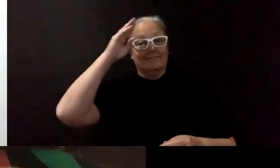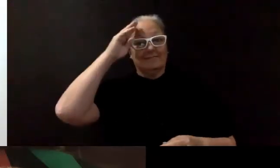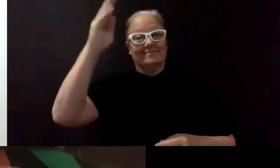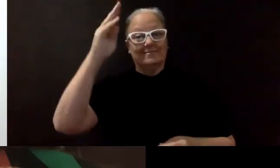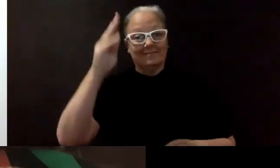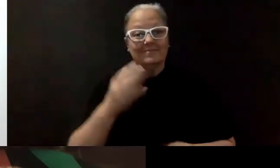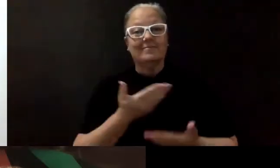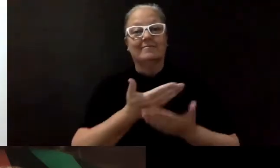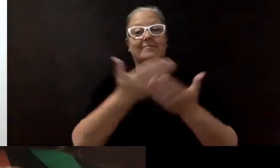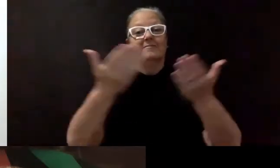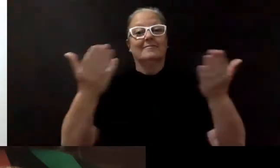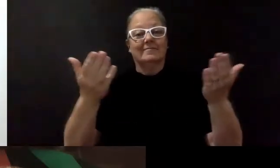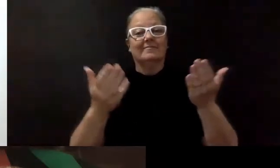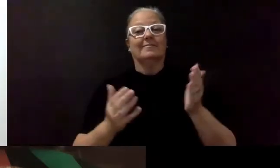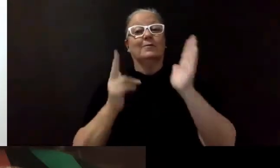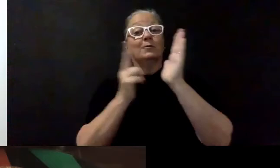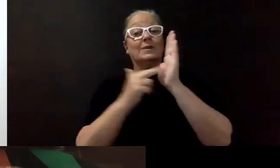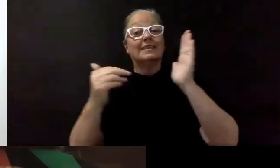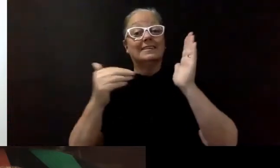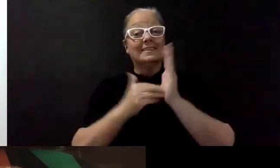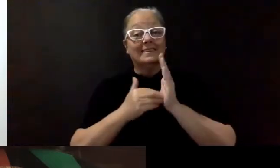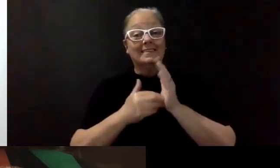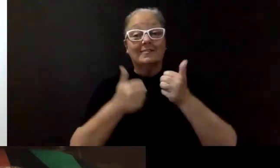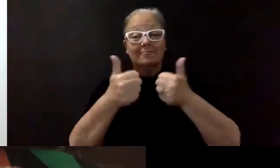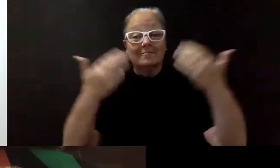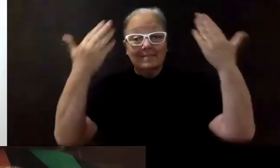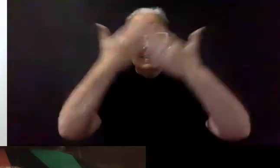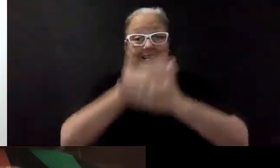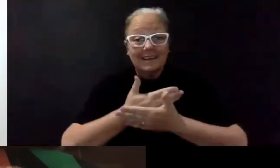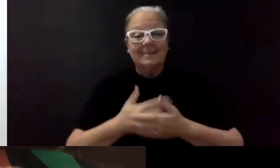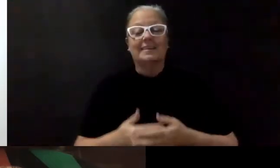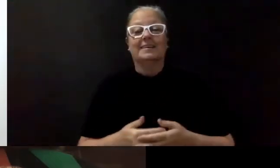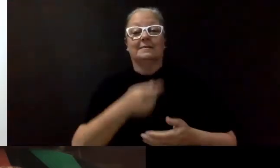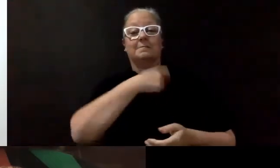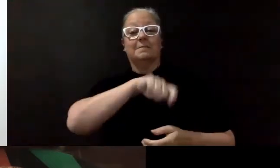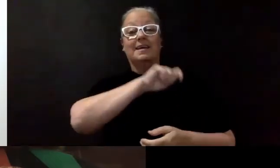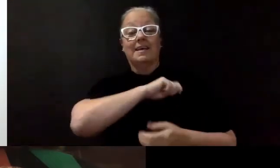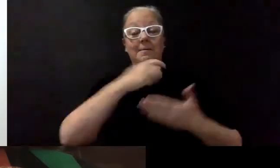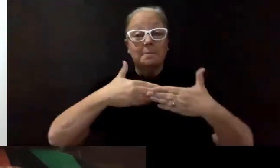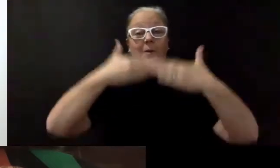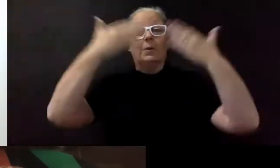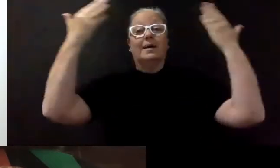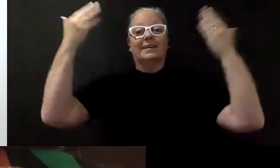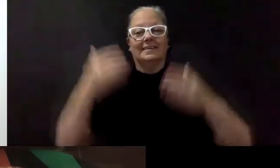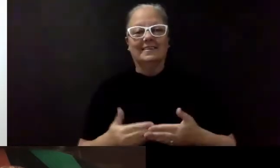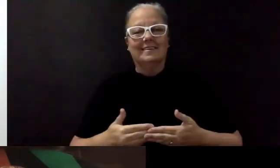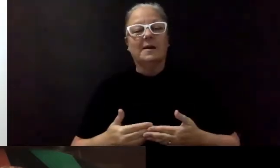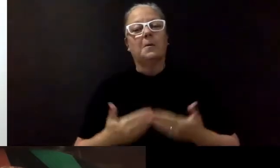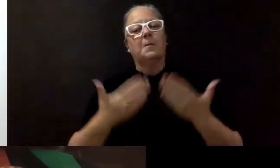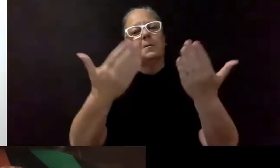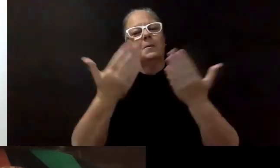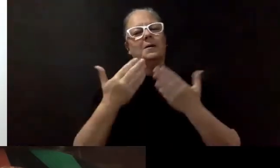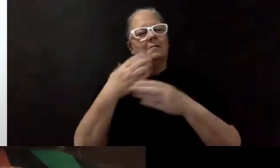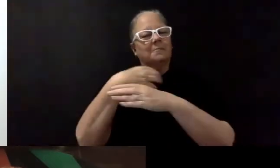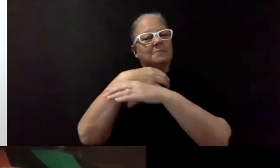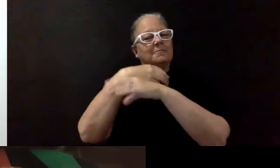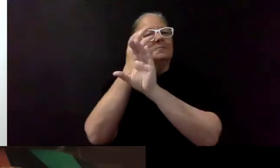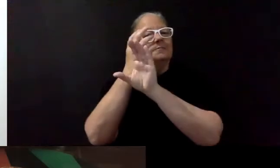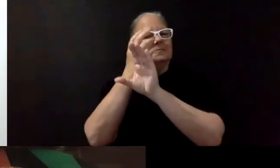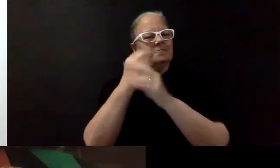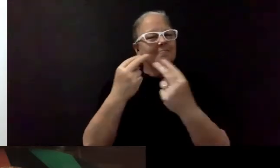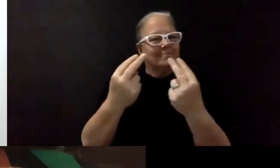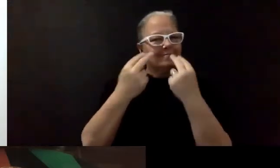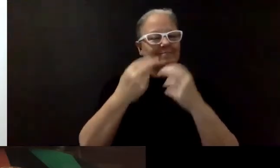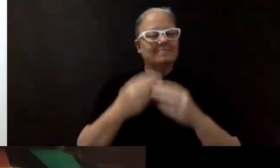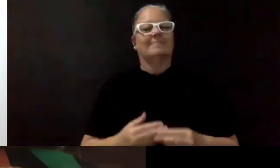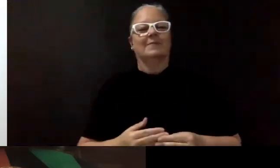Good evening, New Zealand. Good morning, Spain. Welcome to the webinar, Youth and Creativity